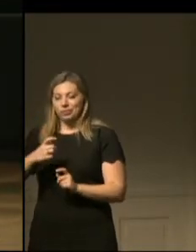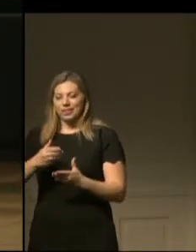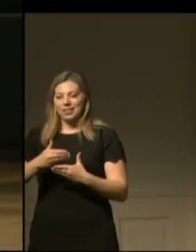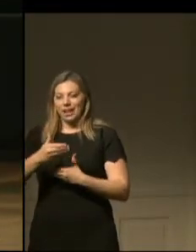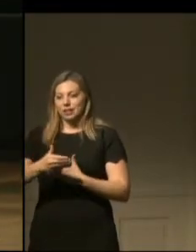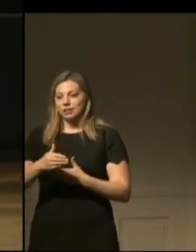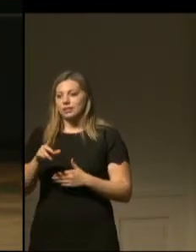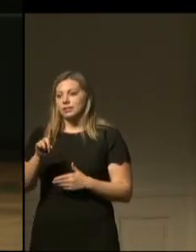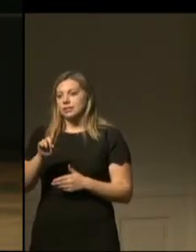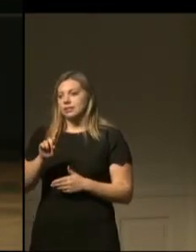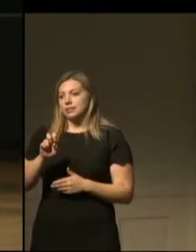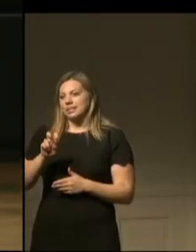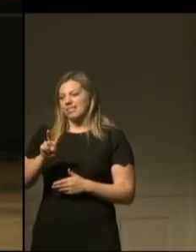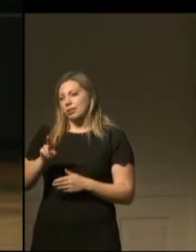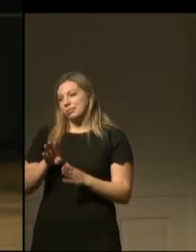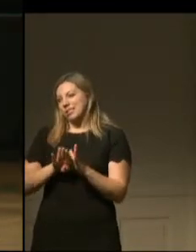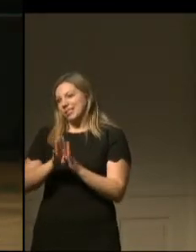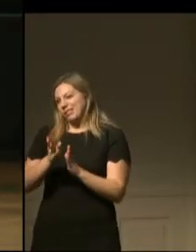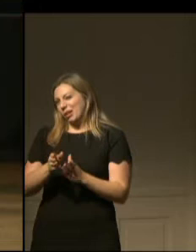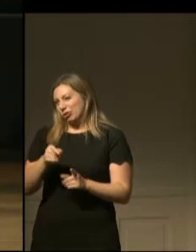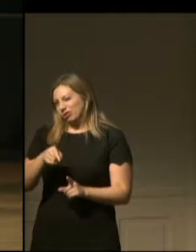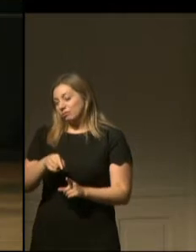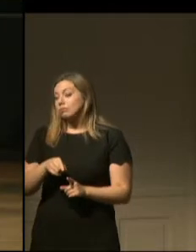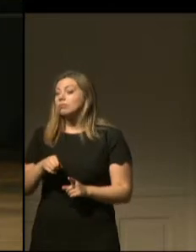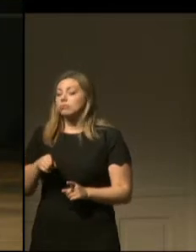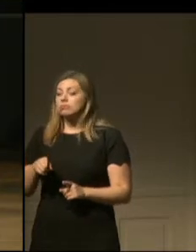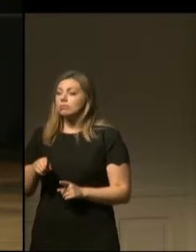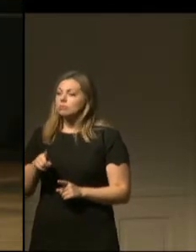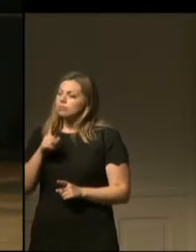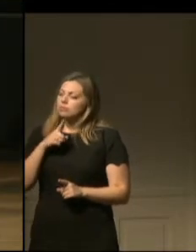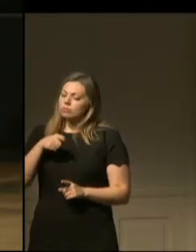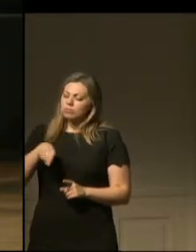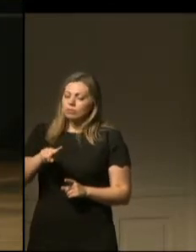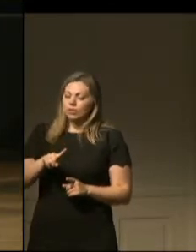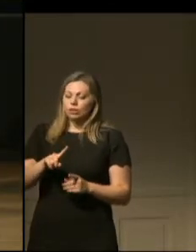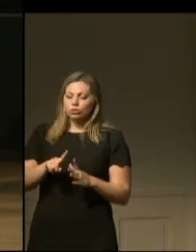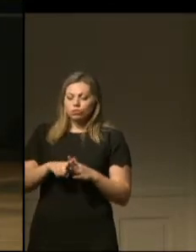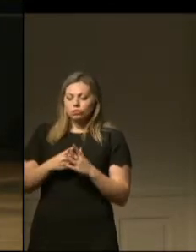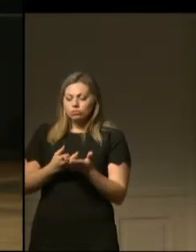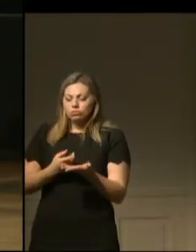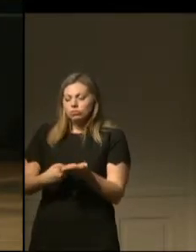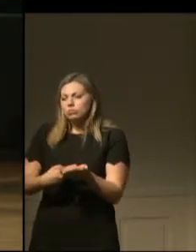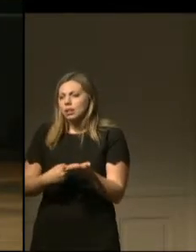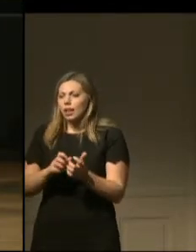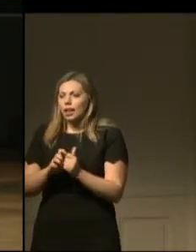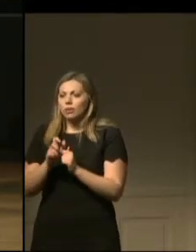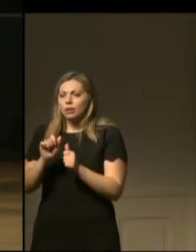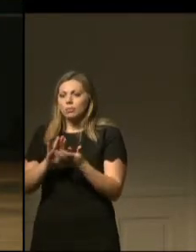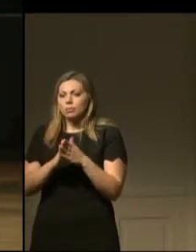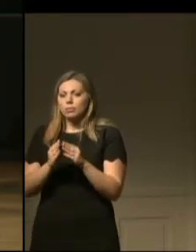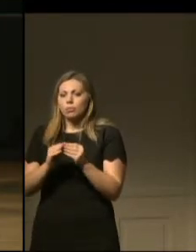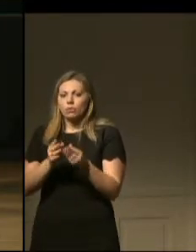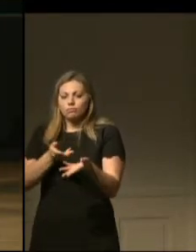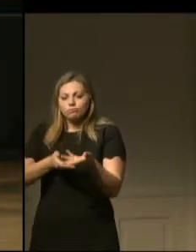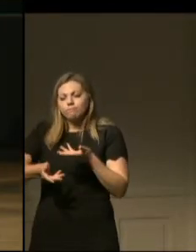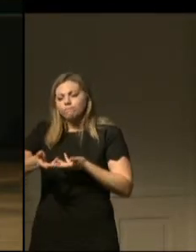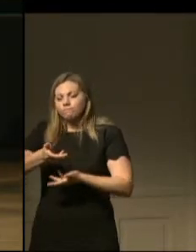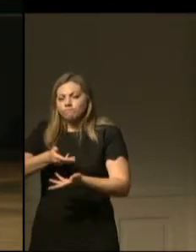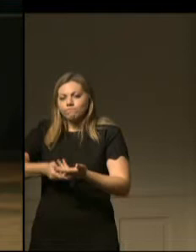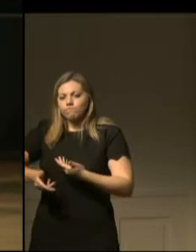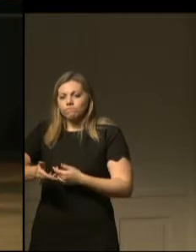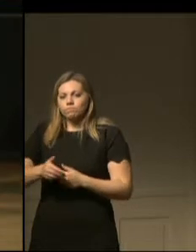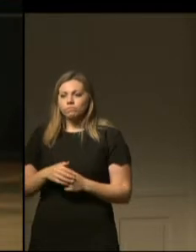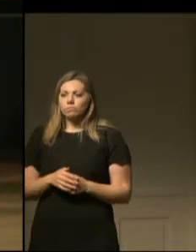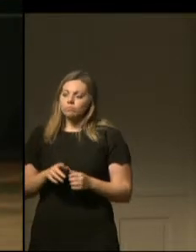that I had that wanted to take on the project. And those kids started talking about ways that they could bring interactivity into this space. And